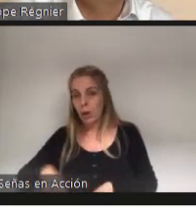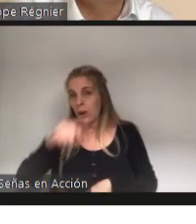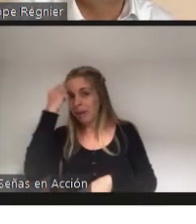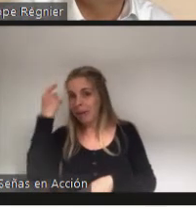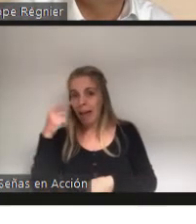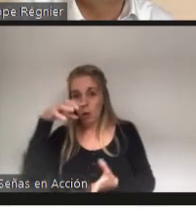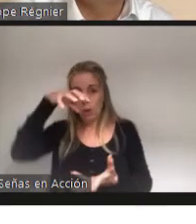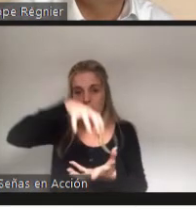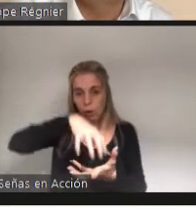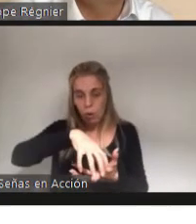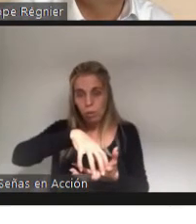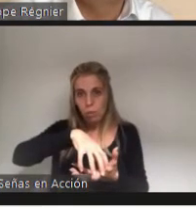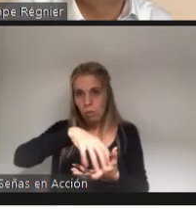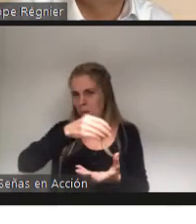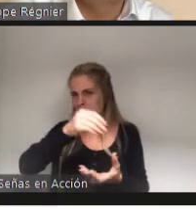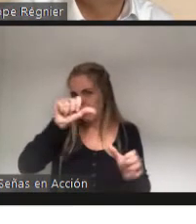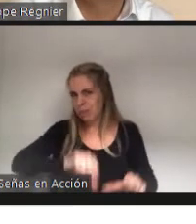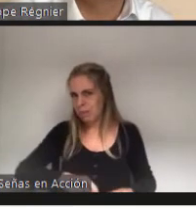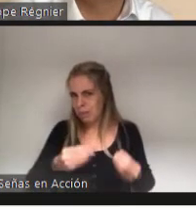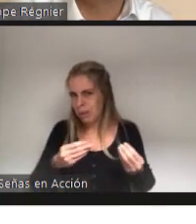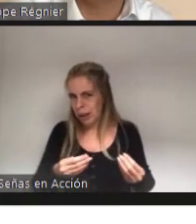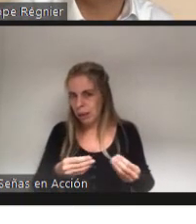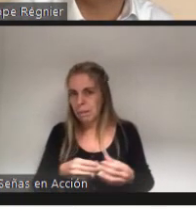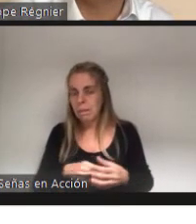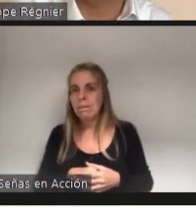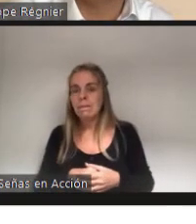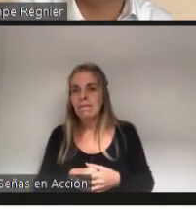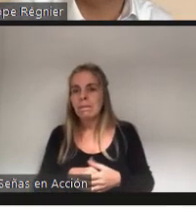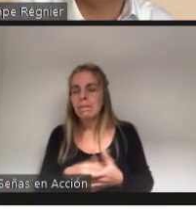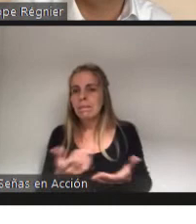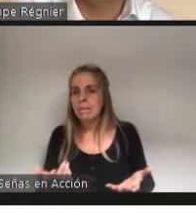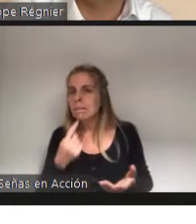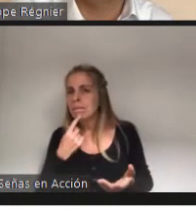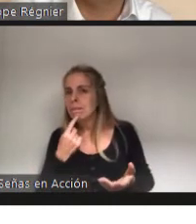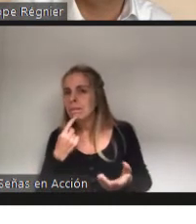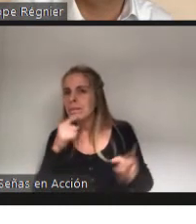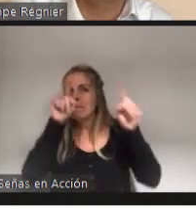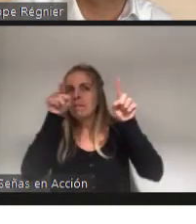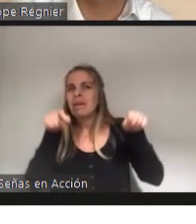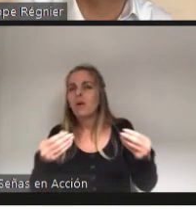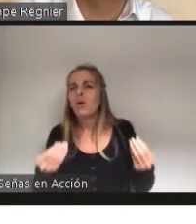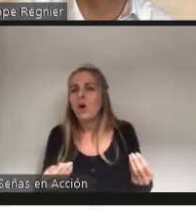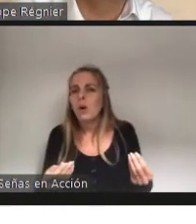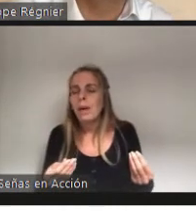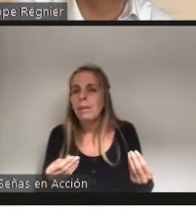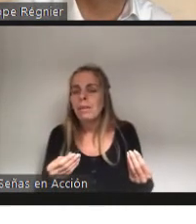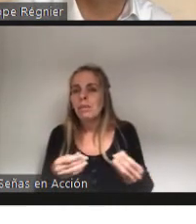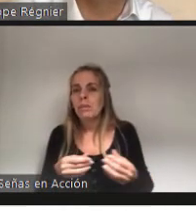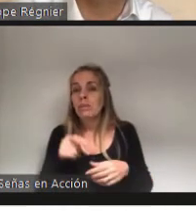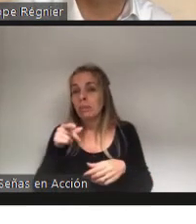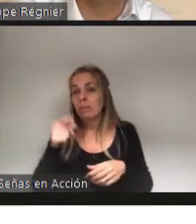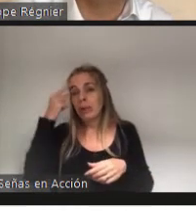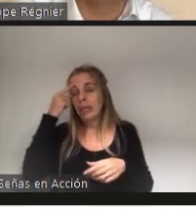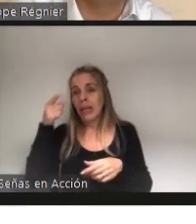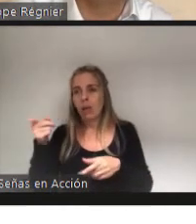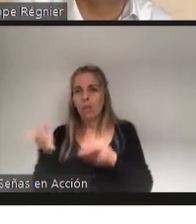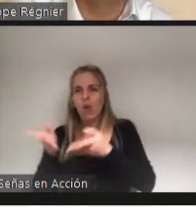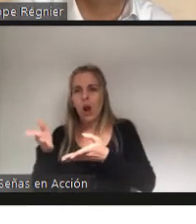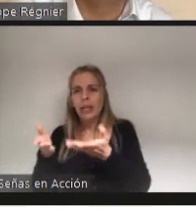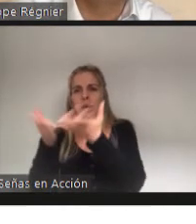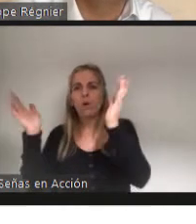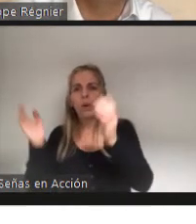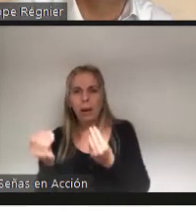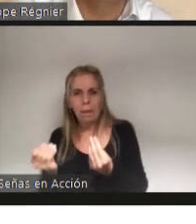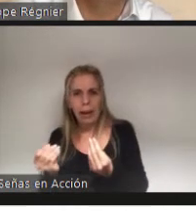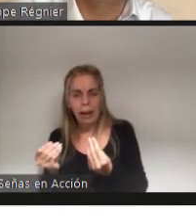nation state as such serves no purpose. The question that remains open is, how are we going about using